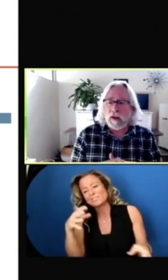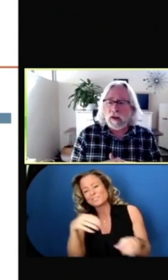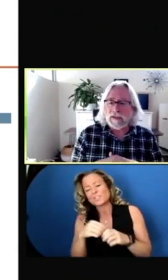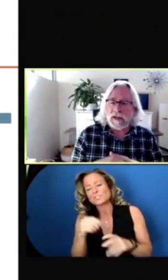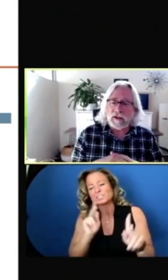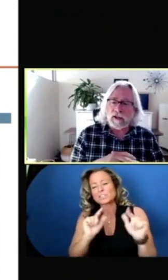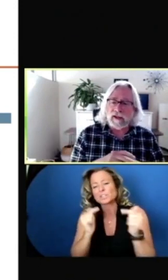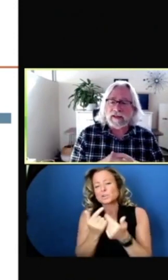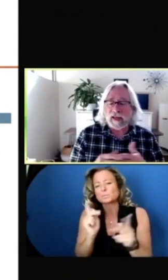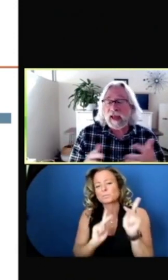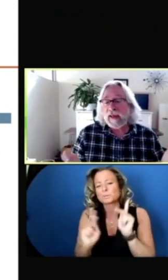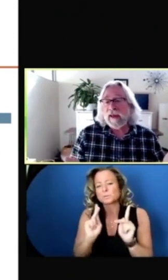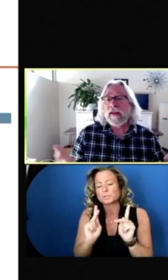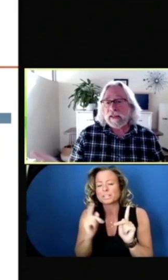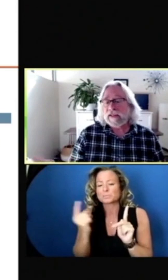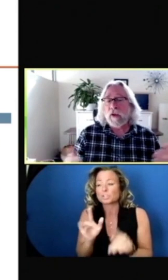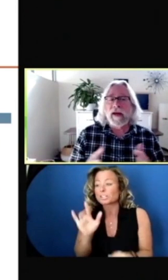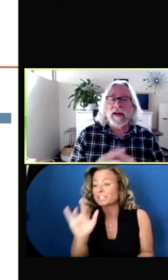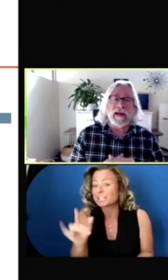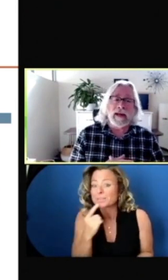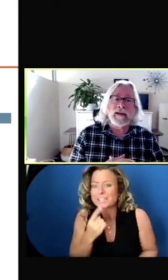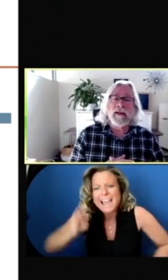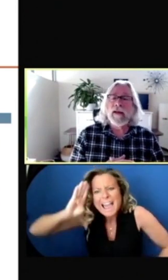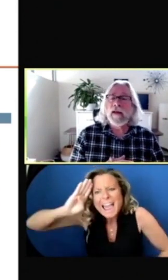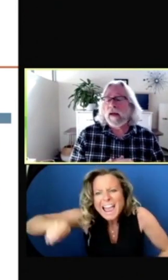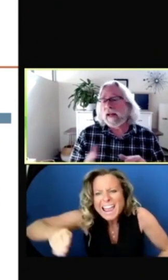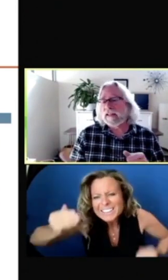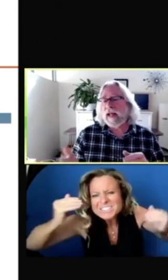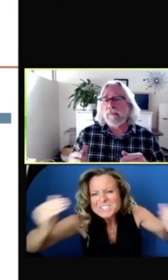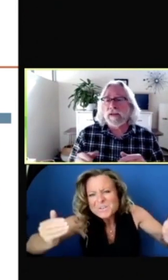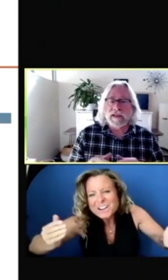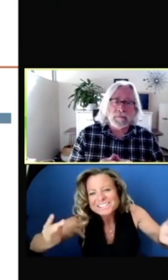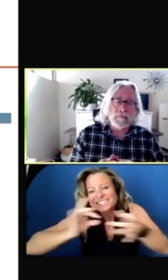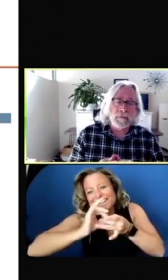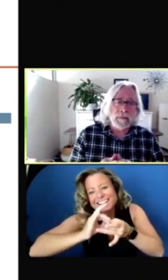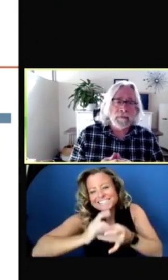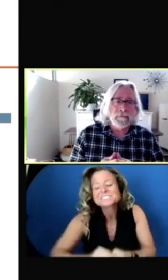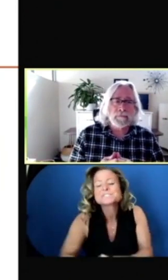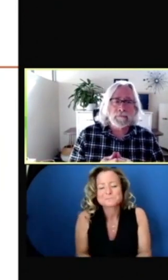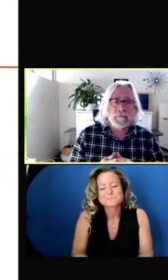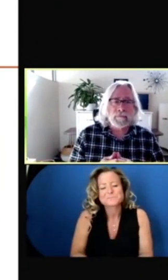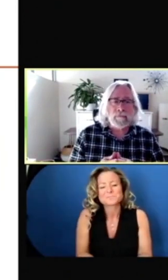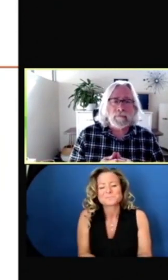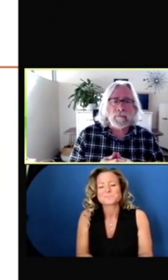that somebody could click and say, hey, let's go ahead and connect. Next slide, please.